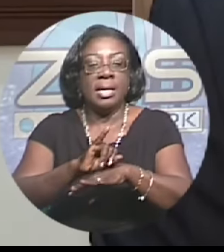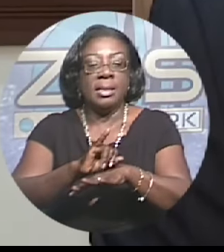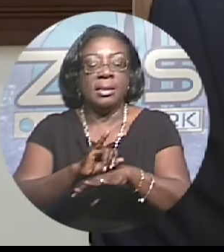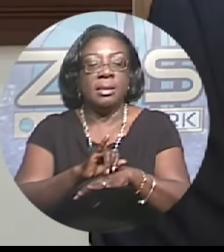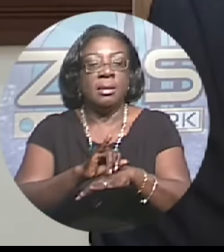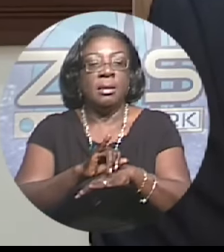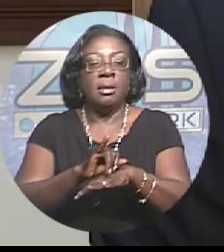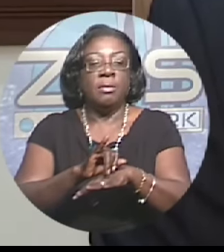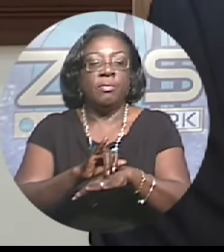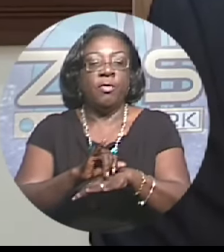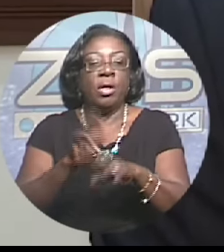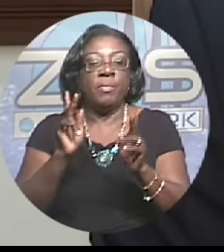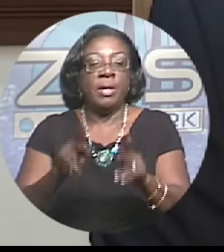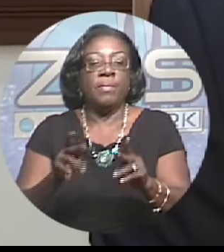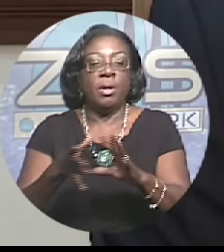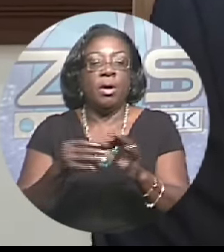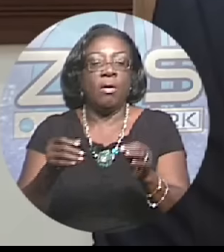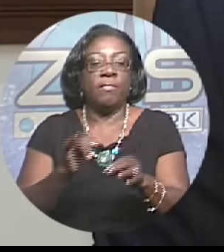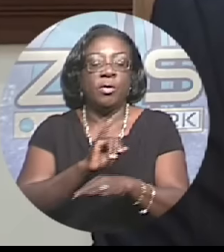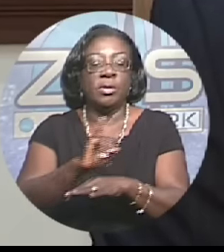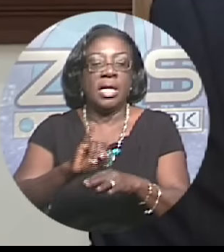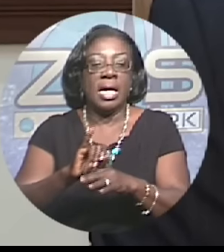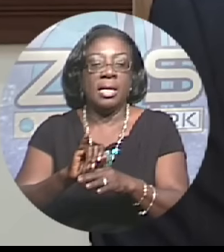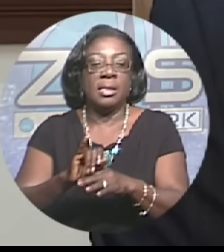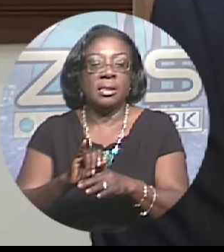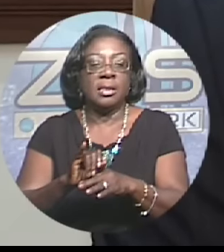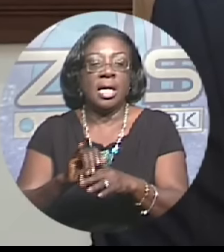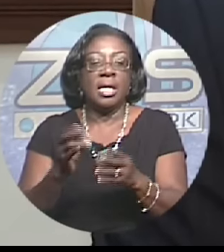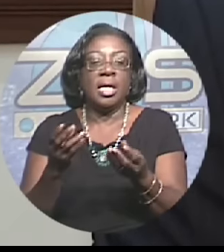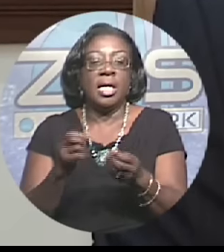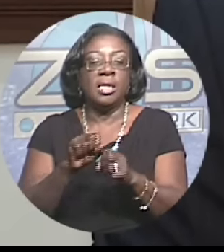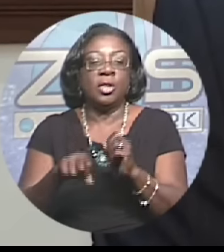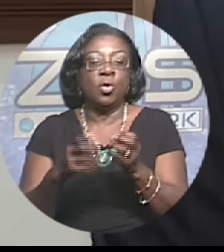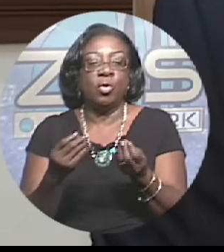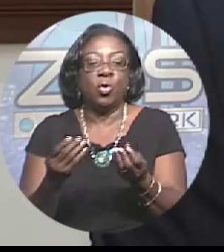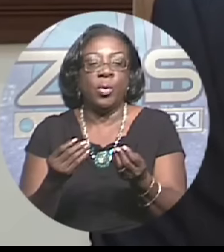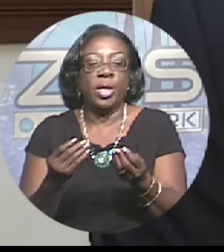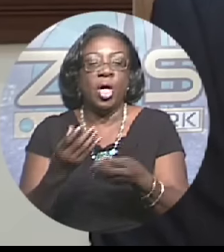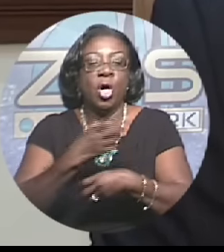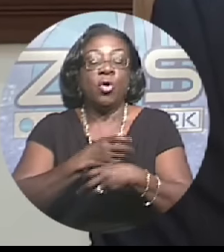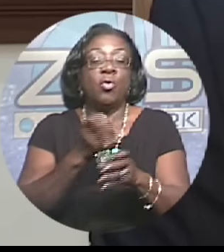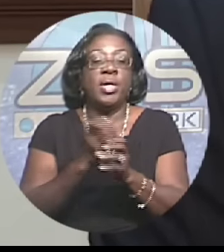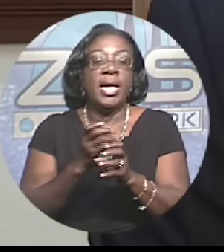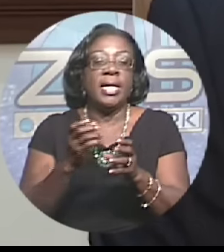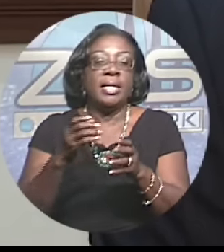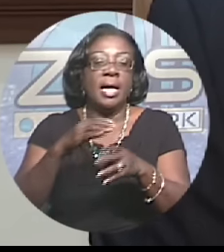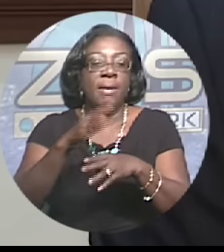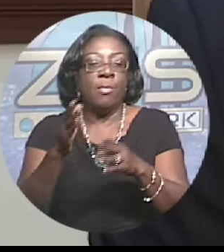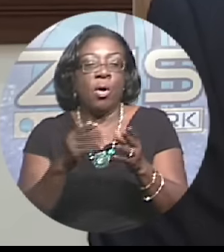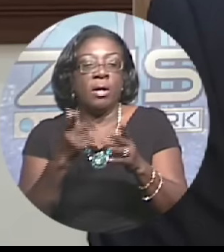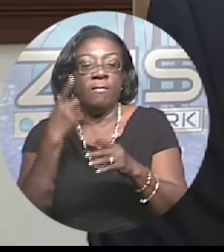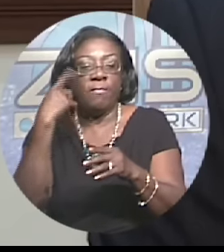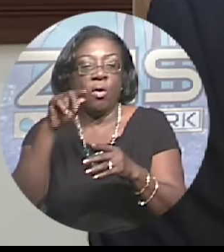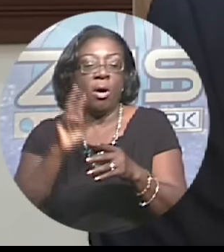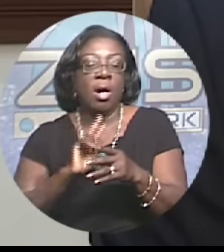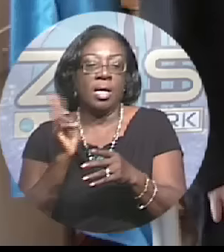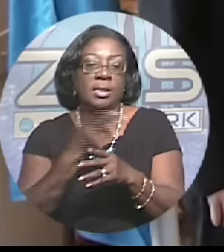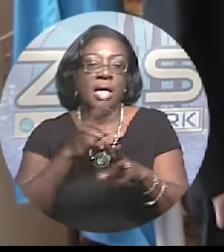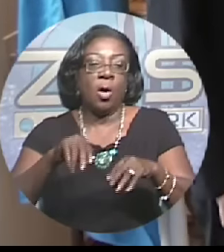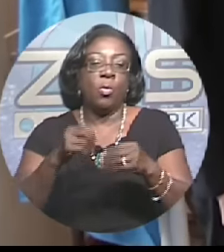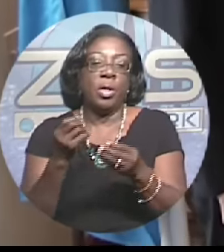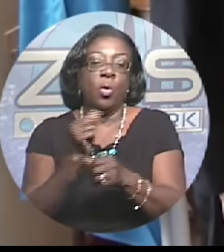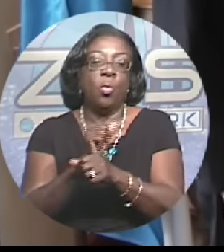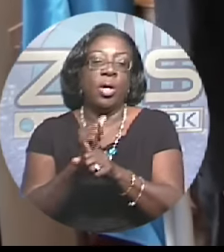for the people of the affected area, and in so doing, create a model for us on how we deal with other